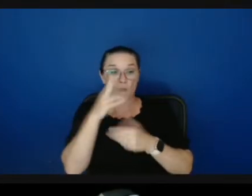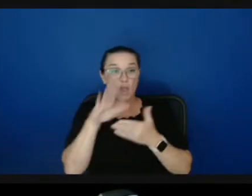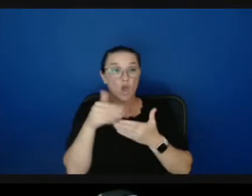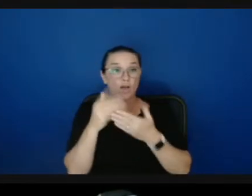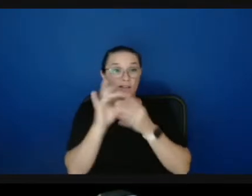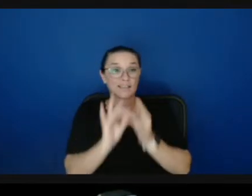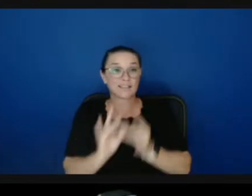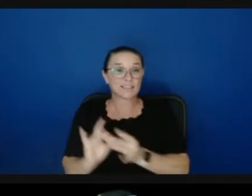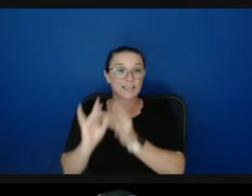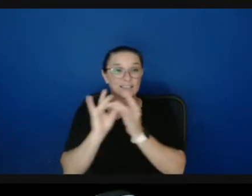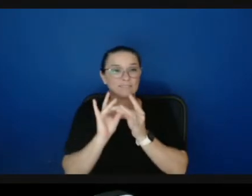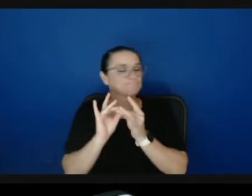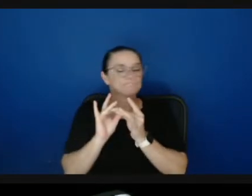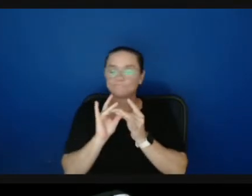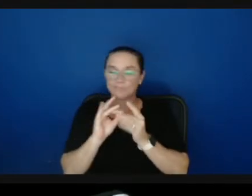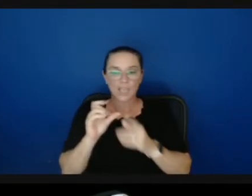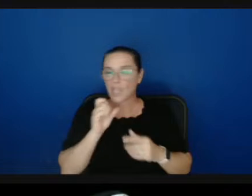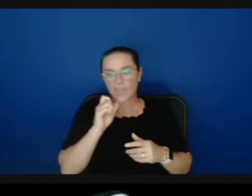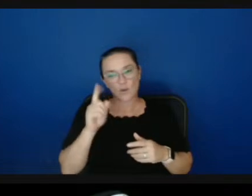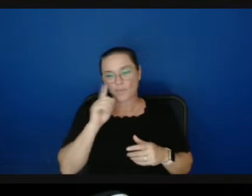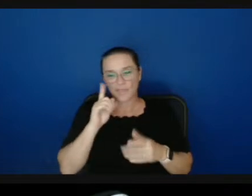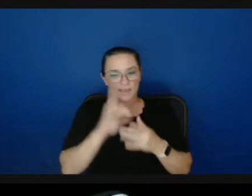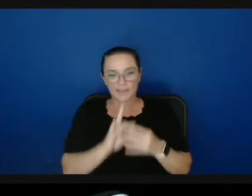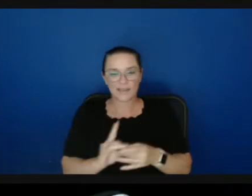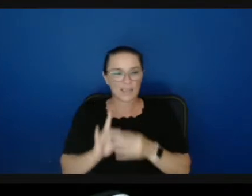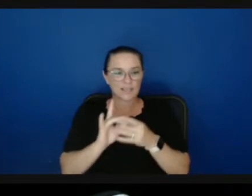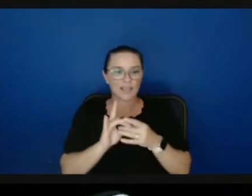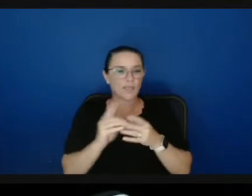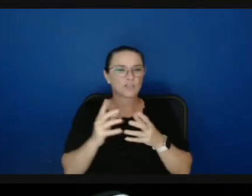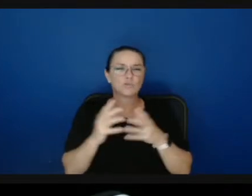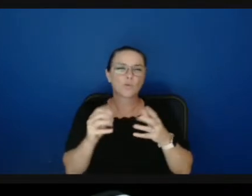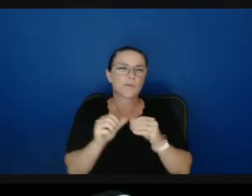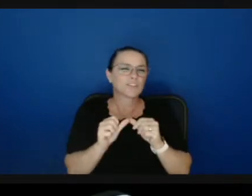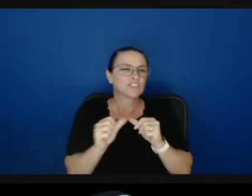I do not think so myself. There's just too much distance and too